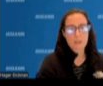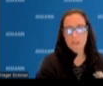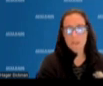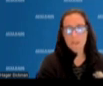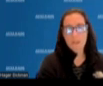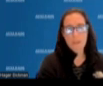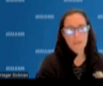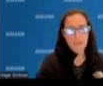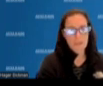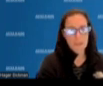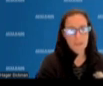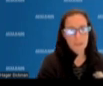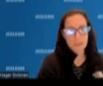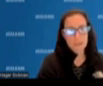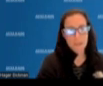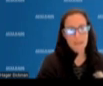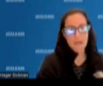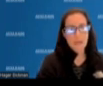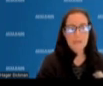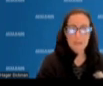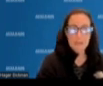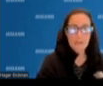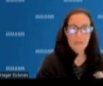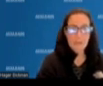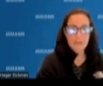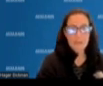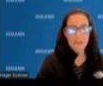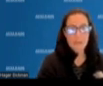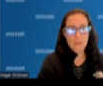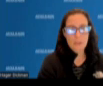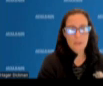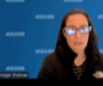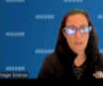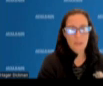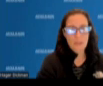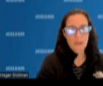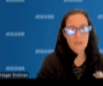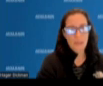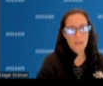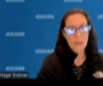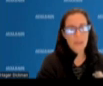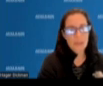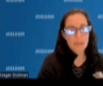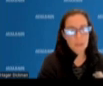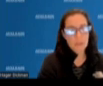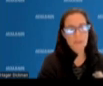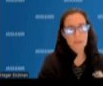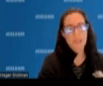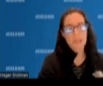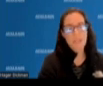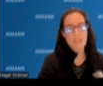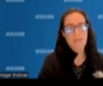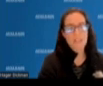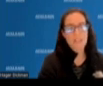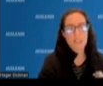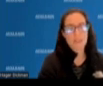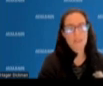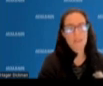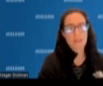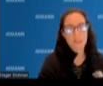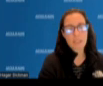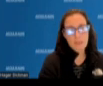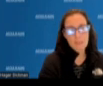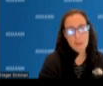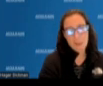parents, older adults, and people with disabilities, and also individuals who are in the Medicaid expansion groups. And so